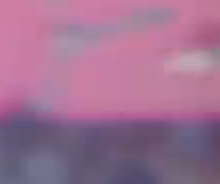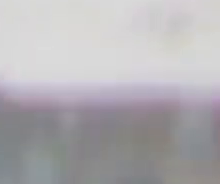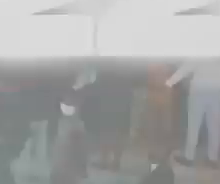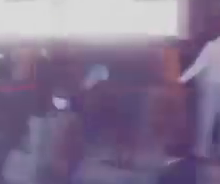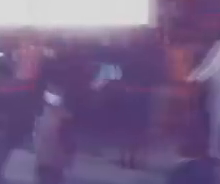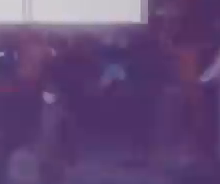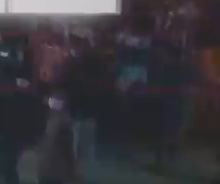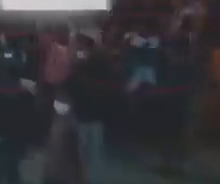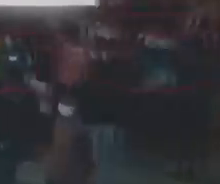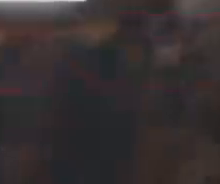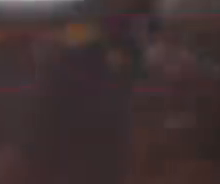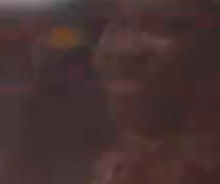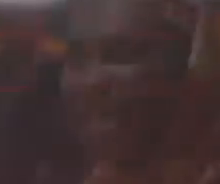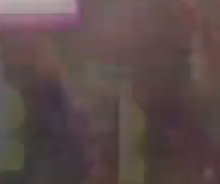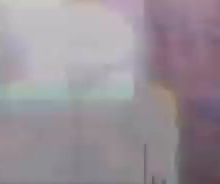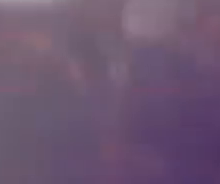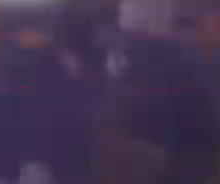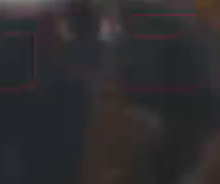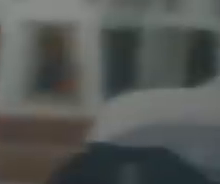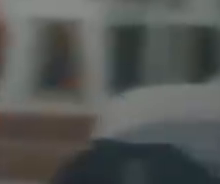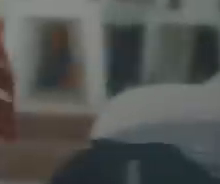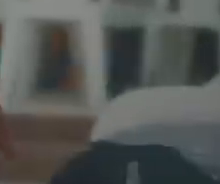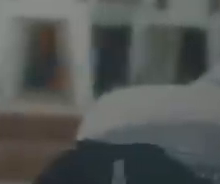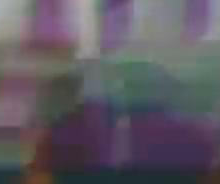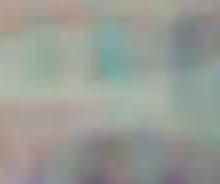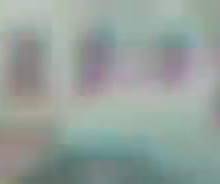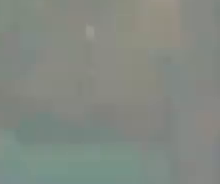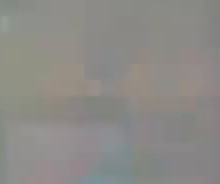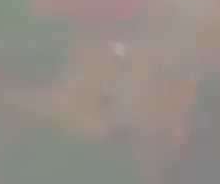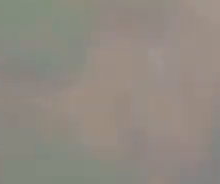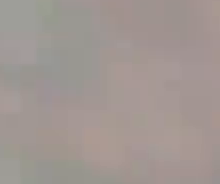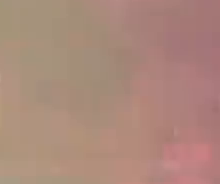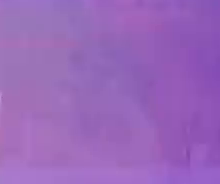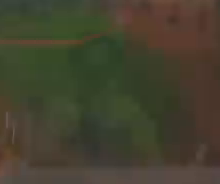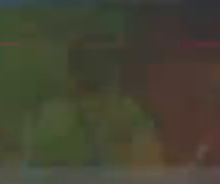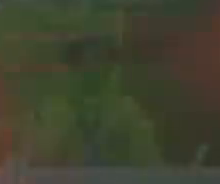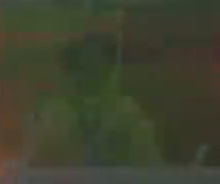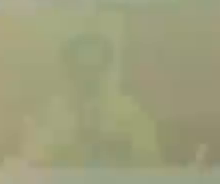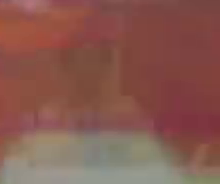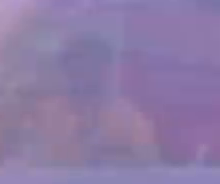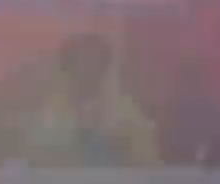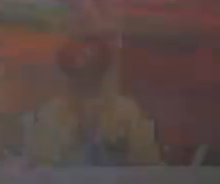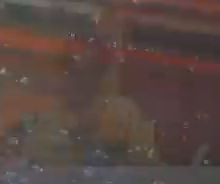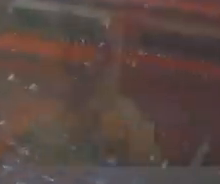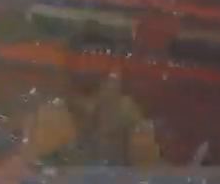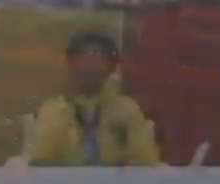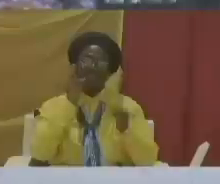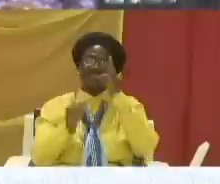pledges concerning dormitories. We want to build dormitories.